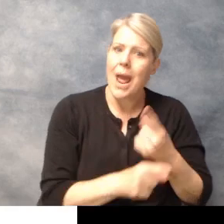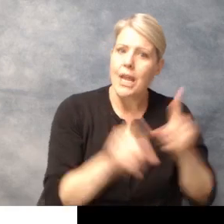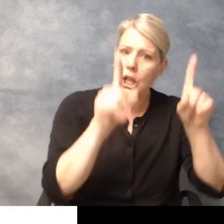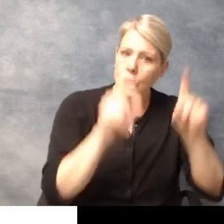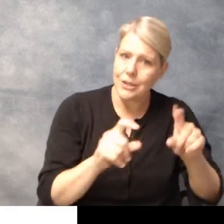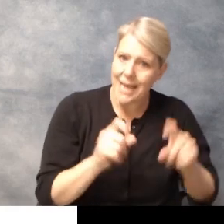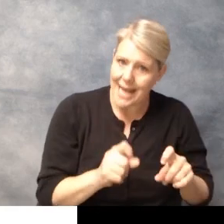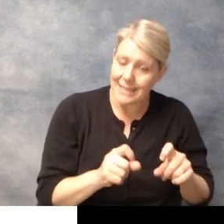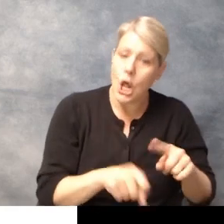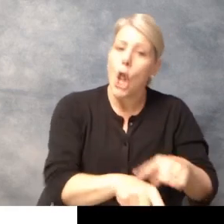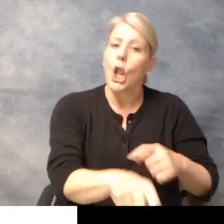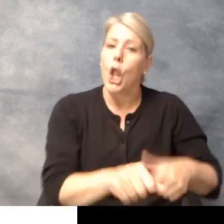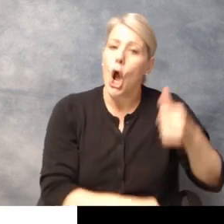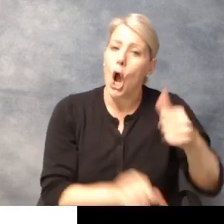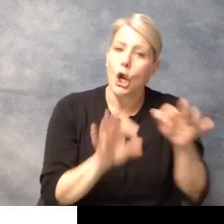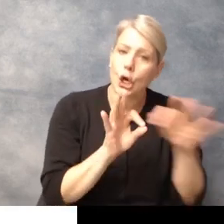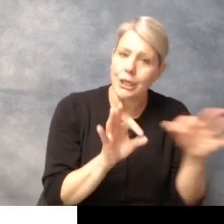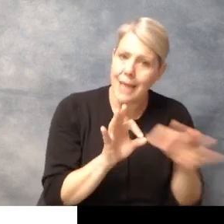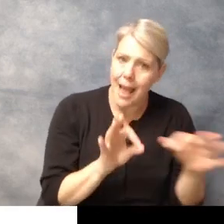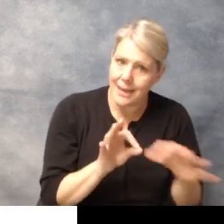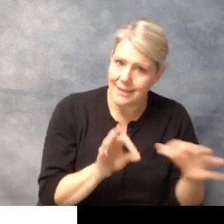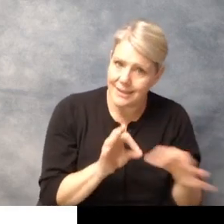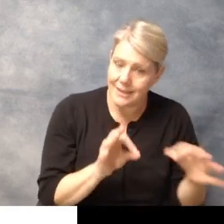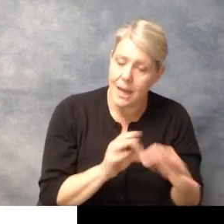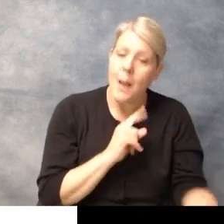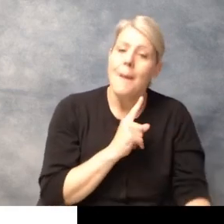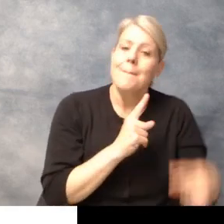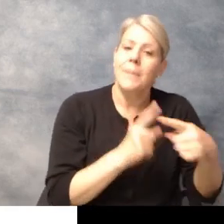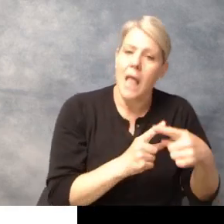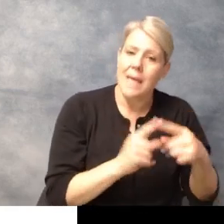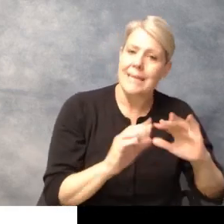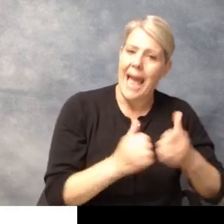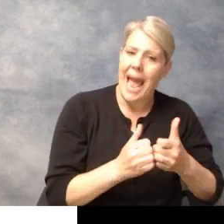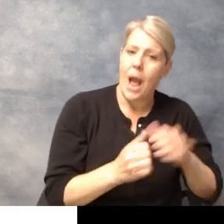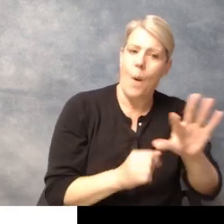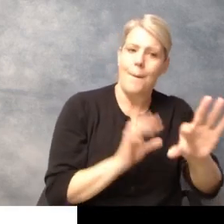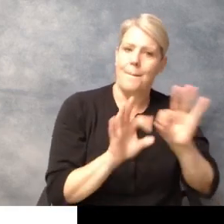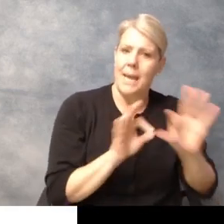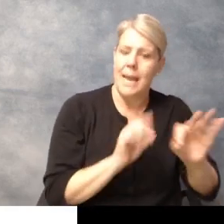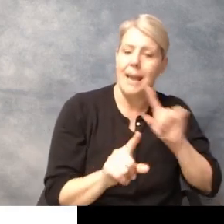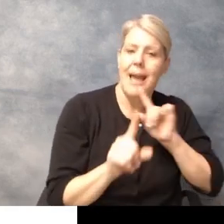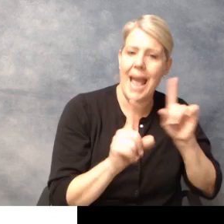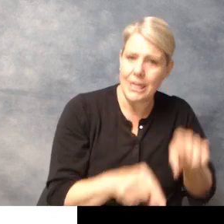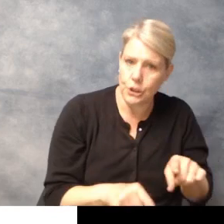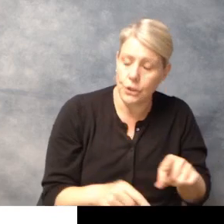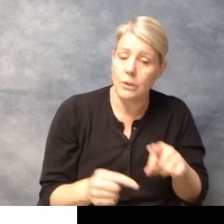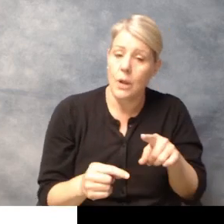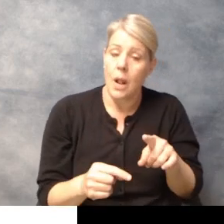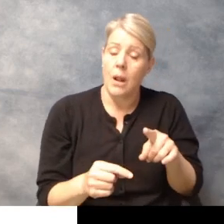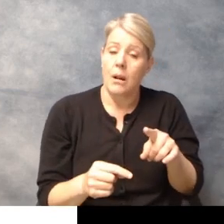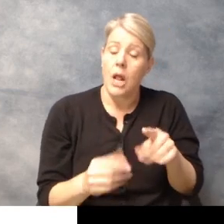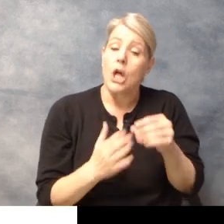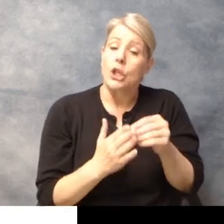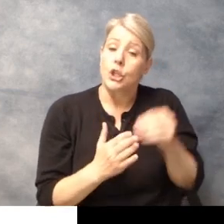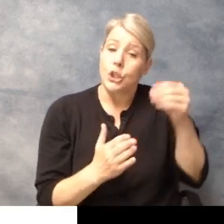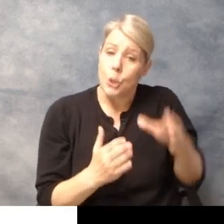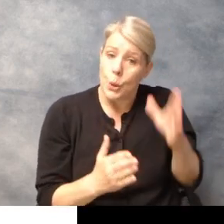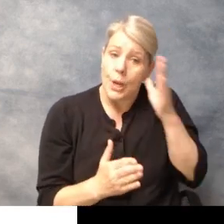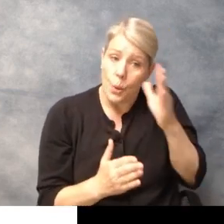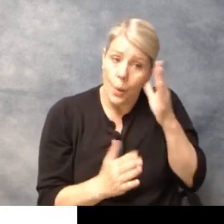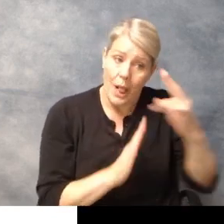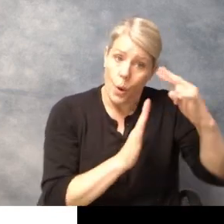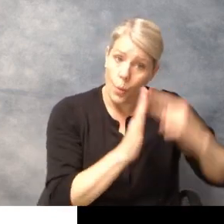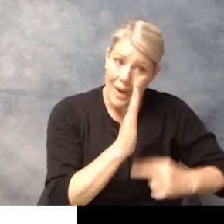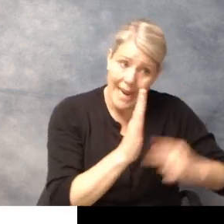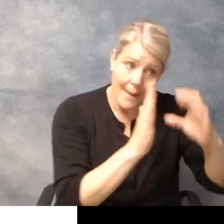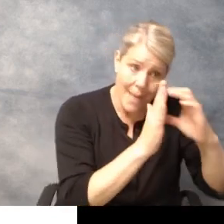and the brief instructions on how they select their answers from the choices provided. The student will be told they are going to read a passage